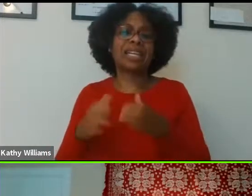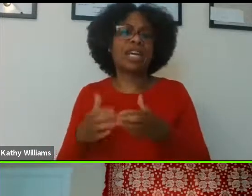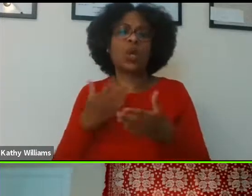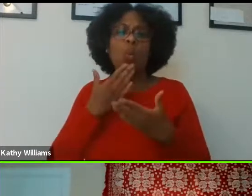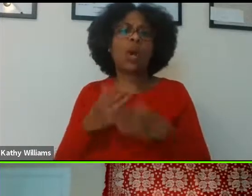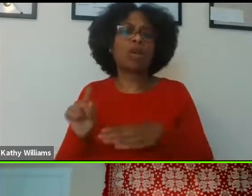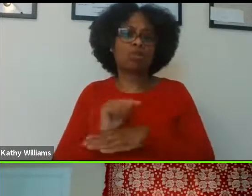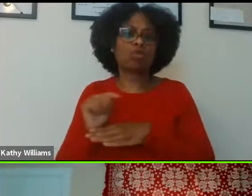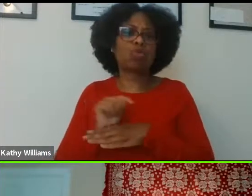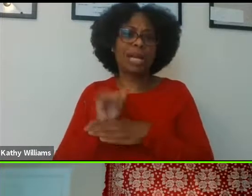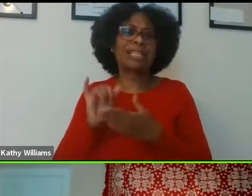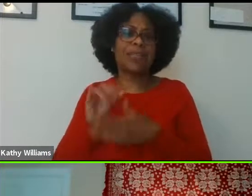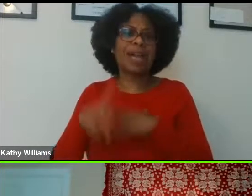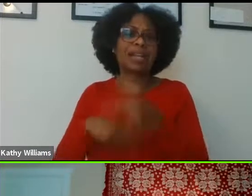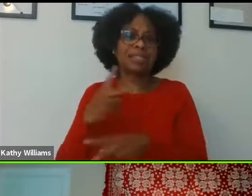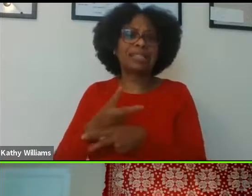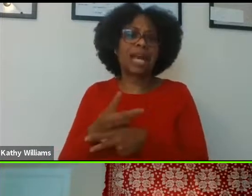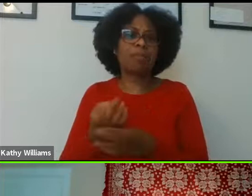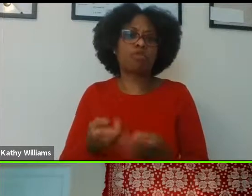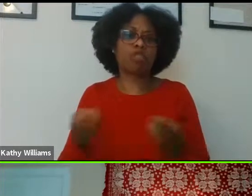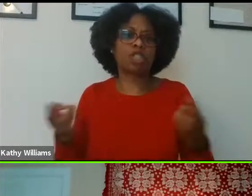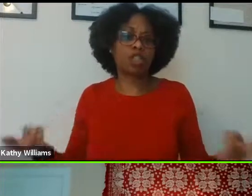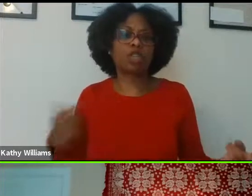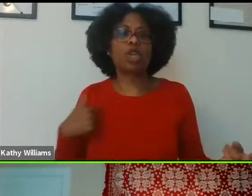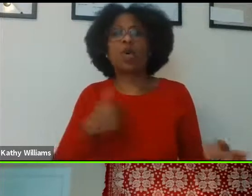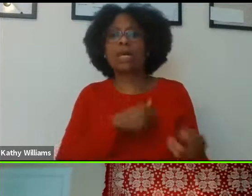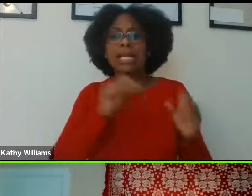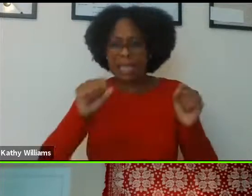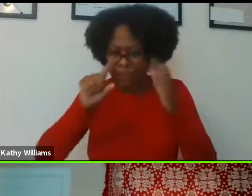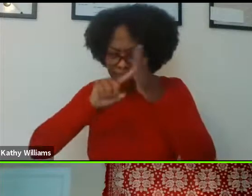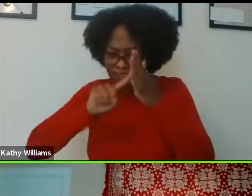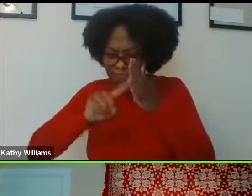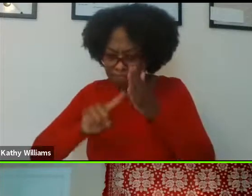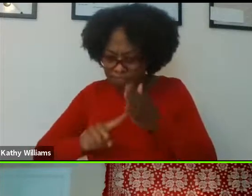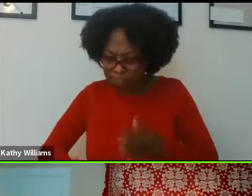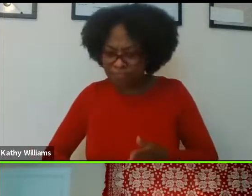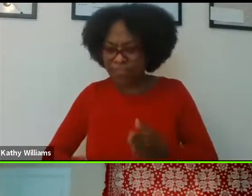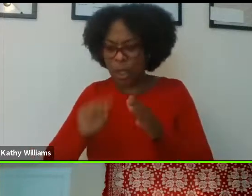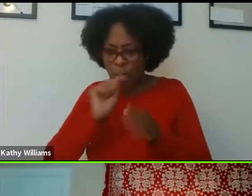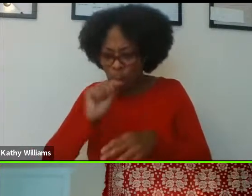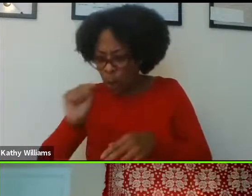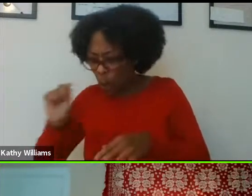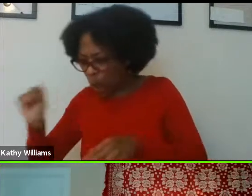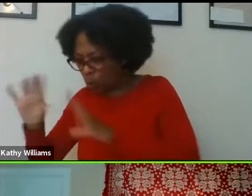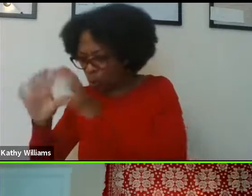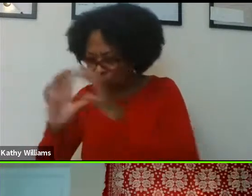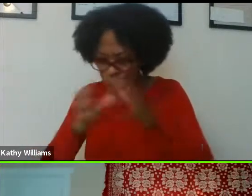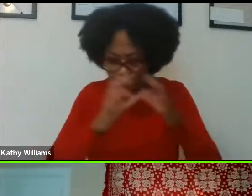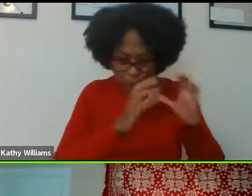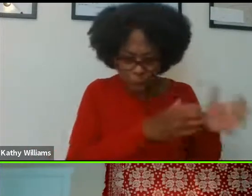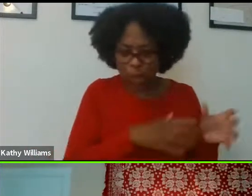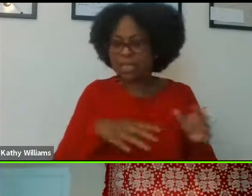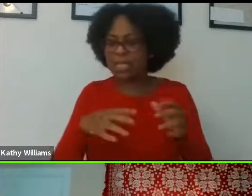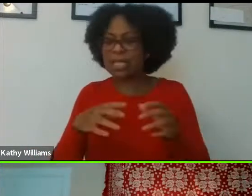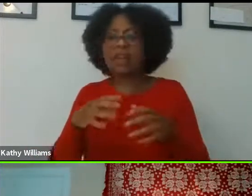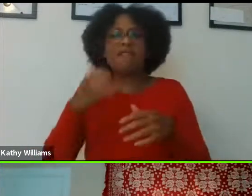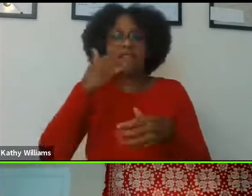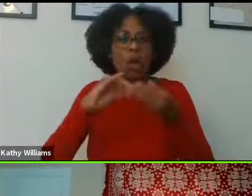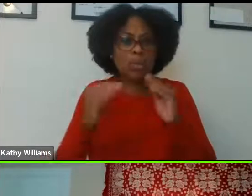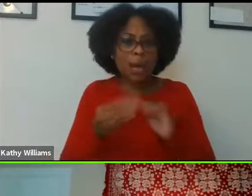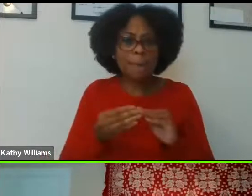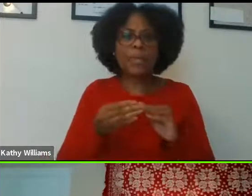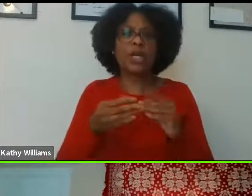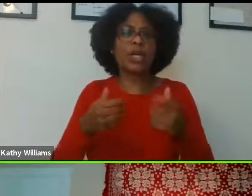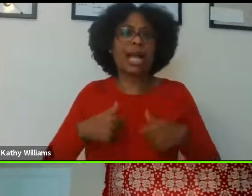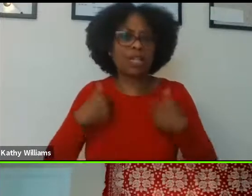of research. And so, you know, we can look up those groups and provide you the exact contact information. We can't be sure it's